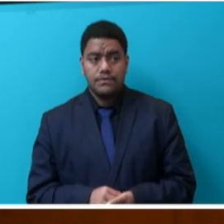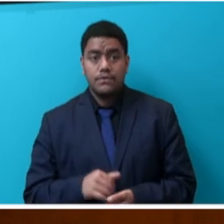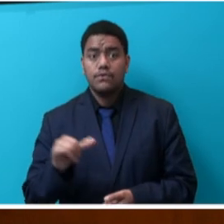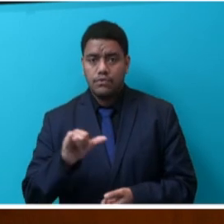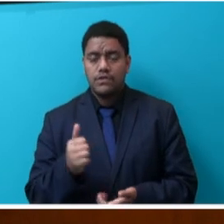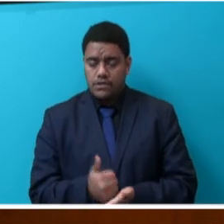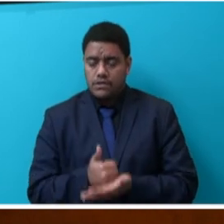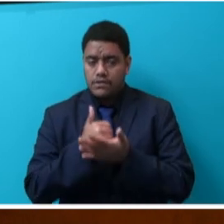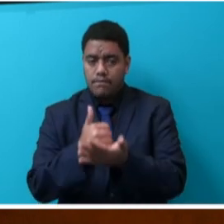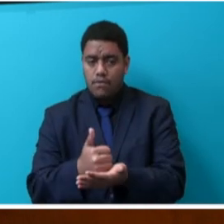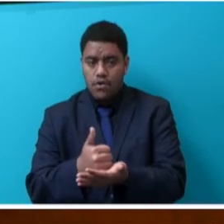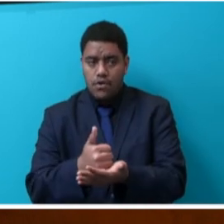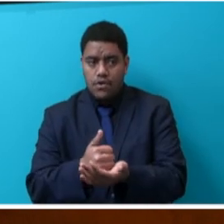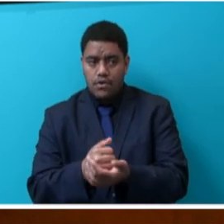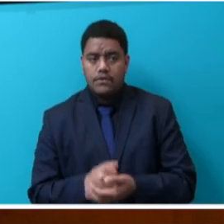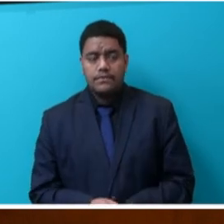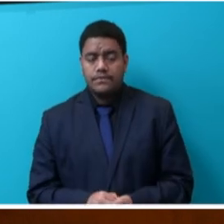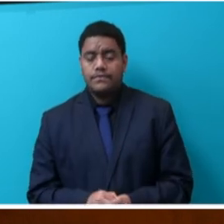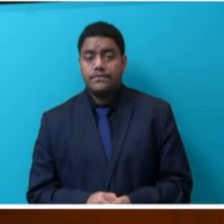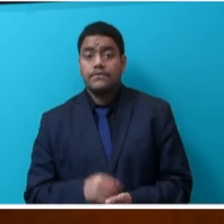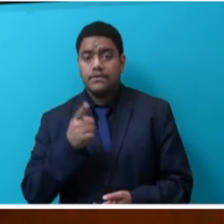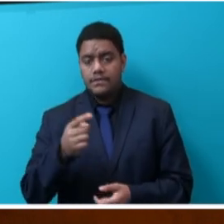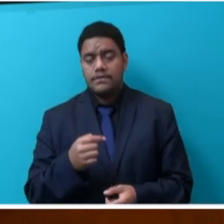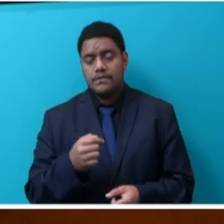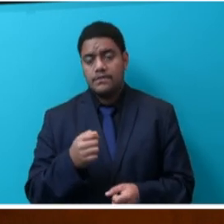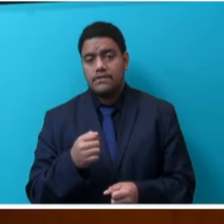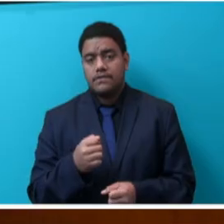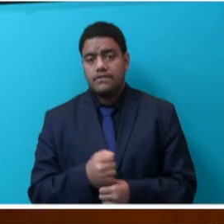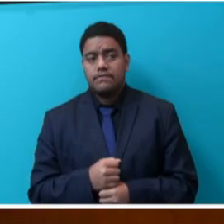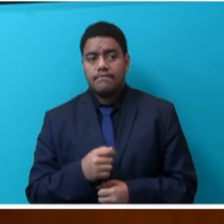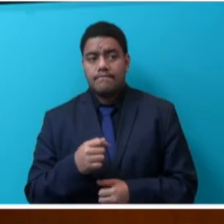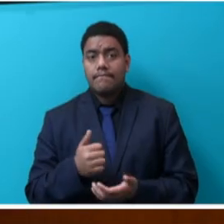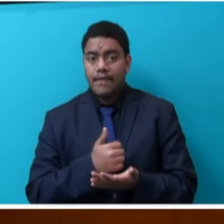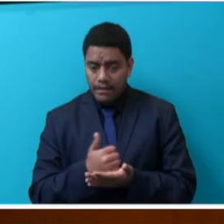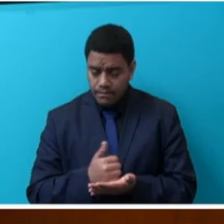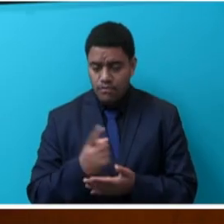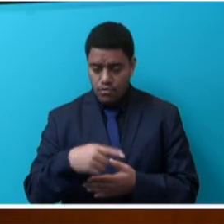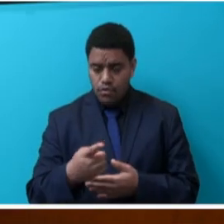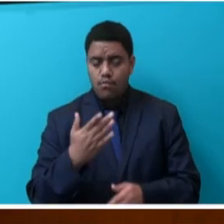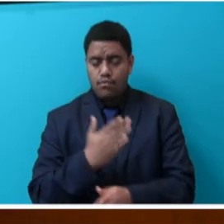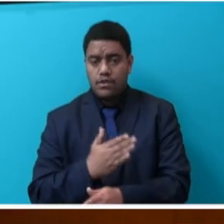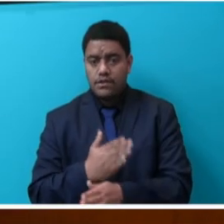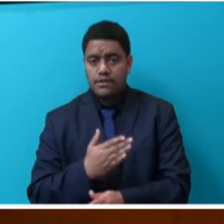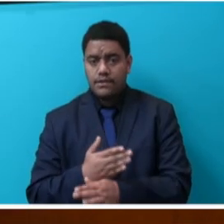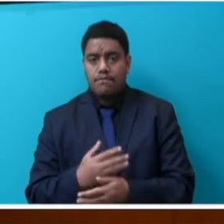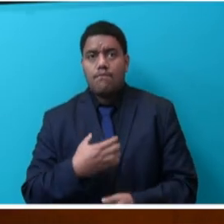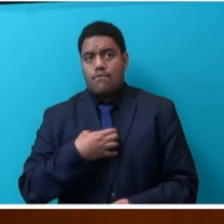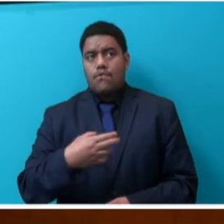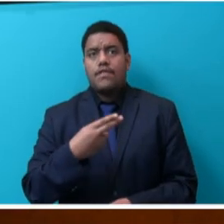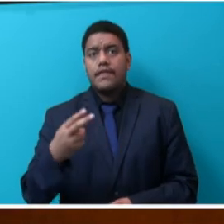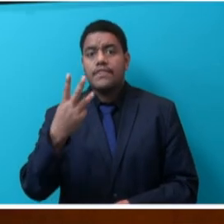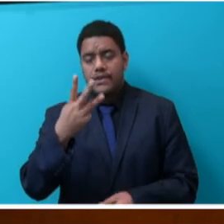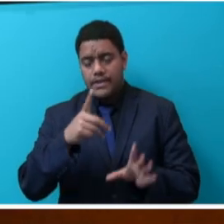support of the Solicitor General's Office, actively participated in the more than